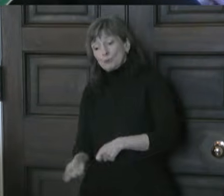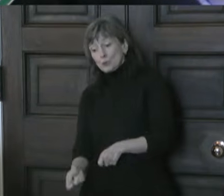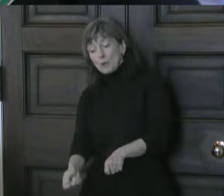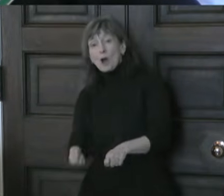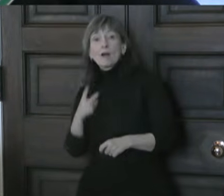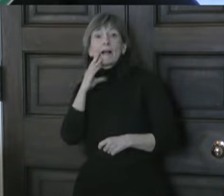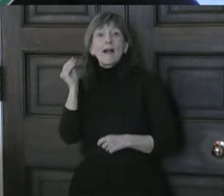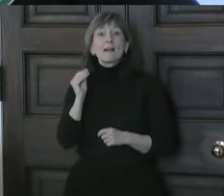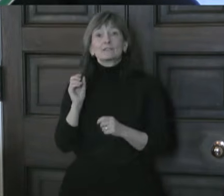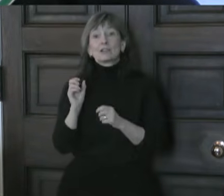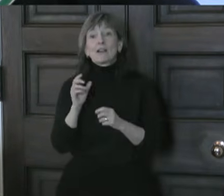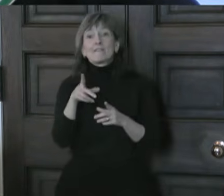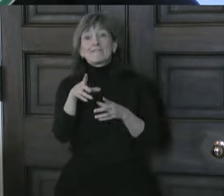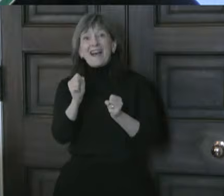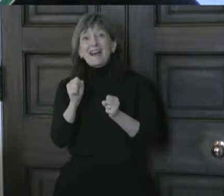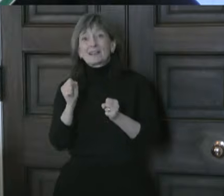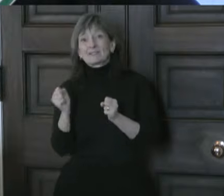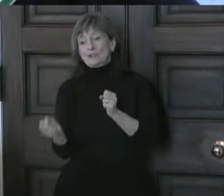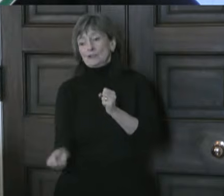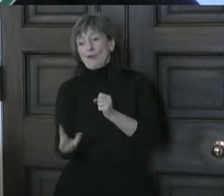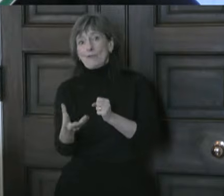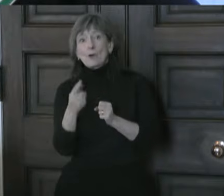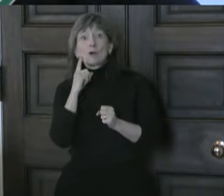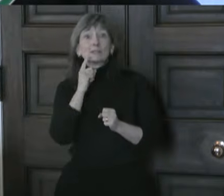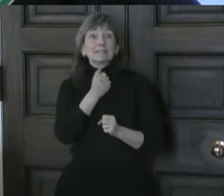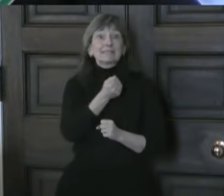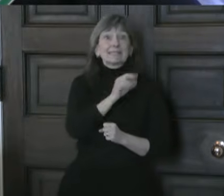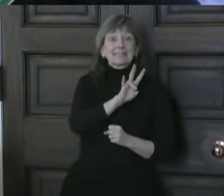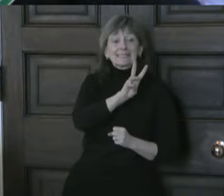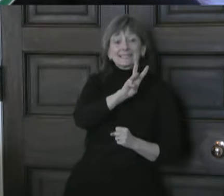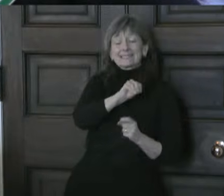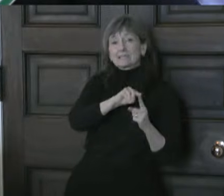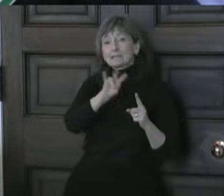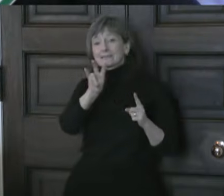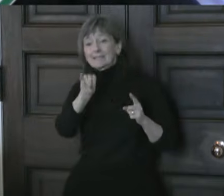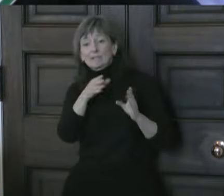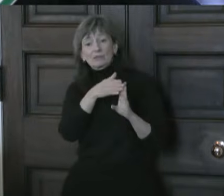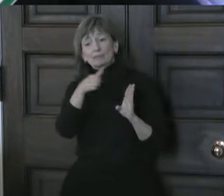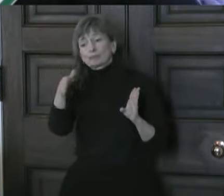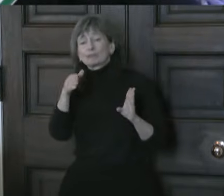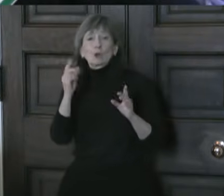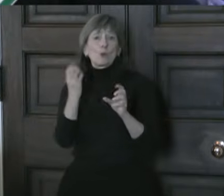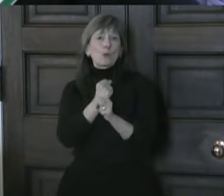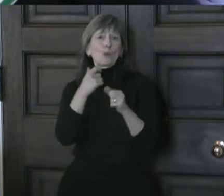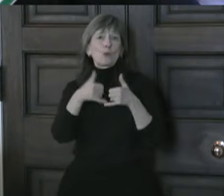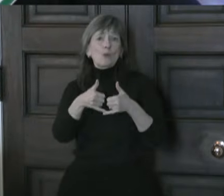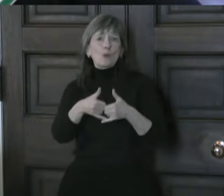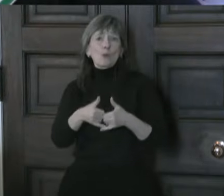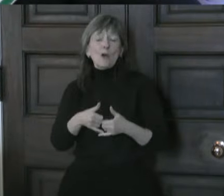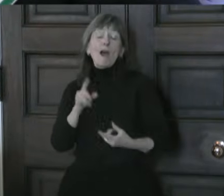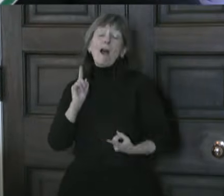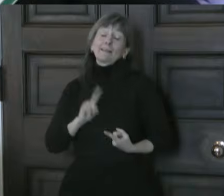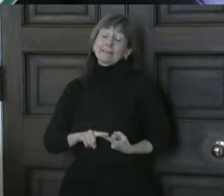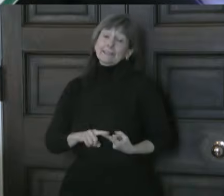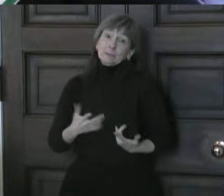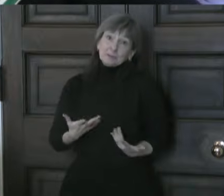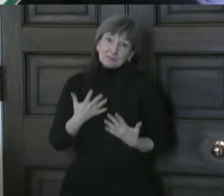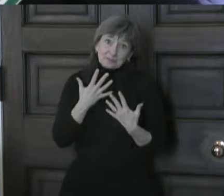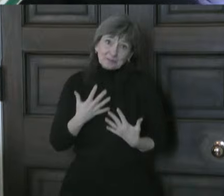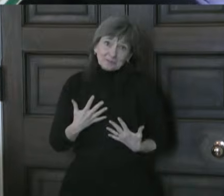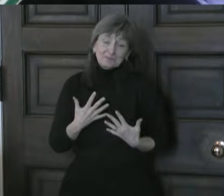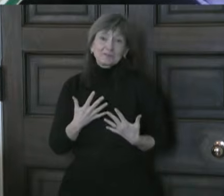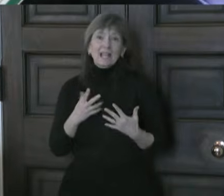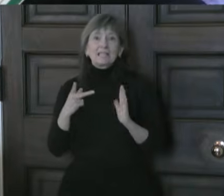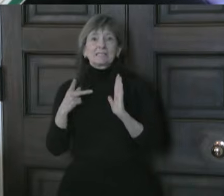the 1960s to the mid-1970s, winning all sorts of awards until, unfortunately, a double